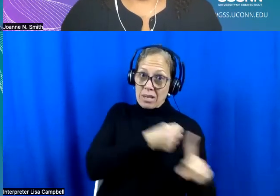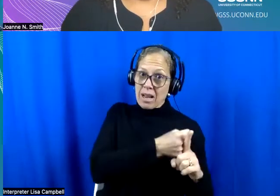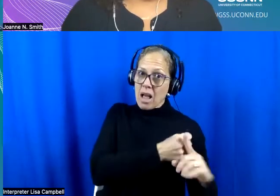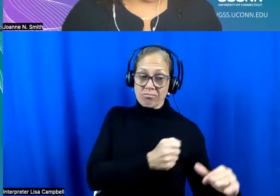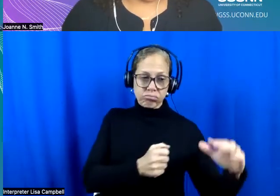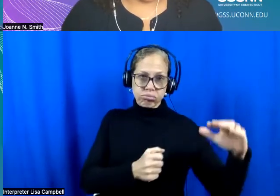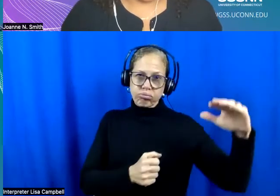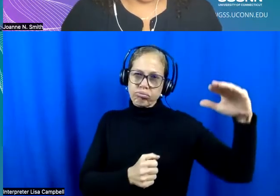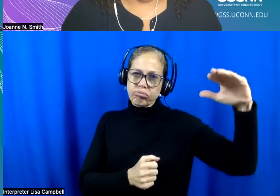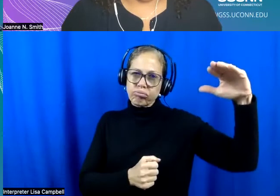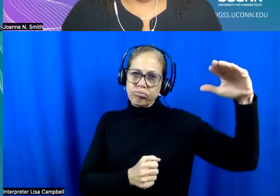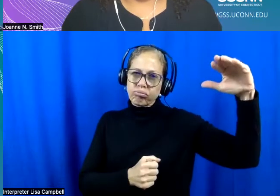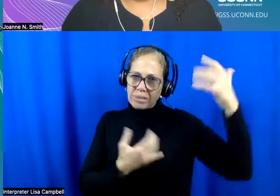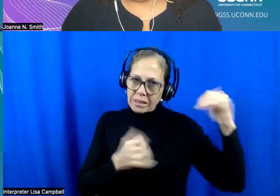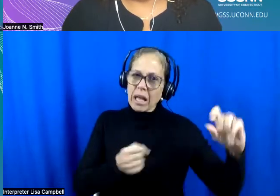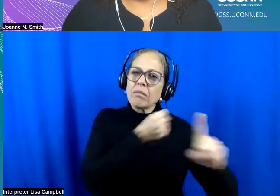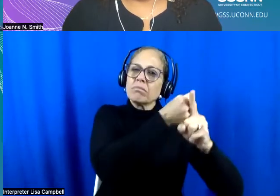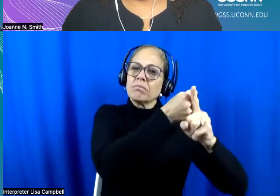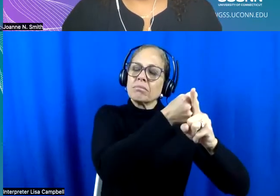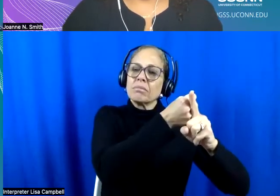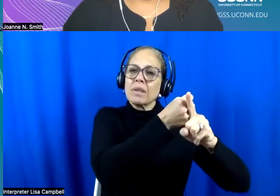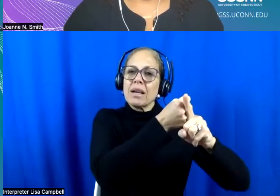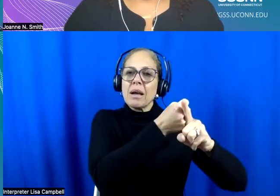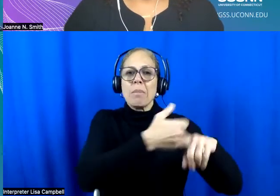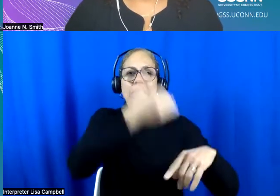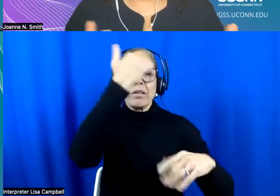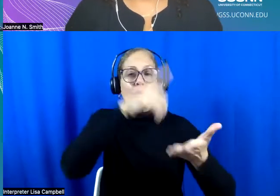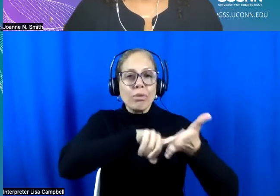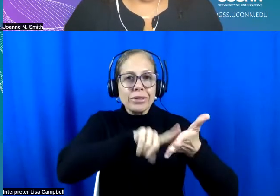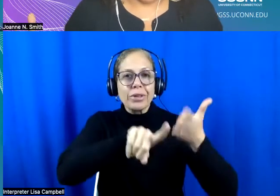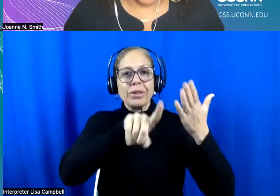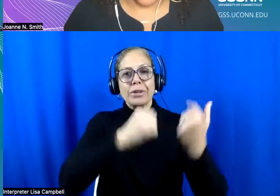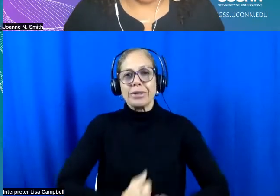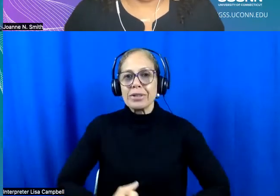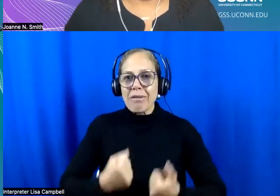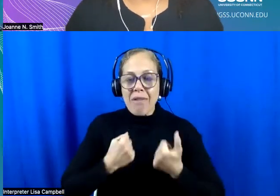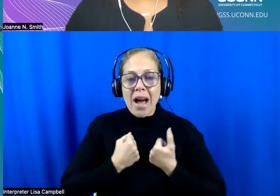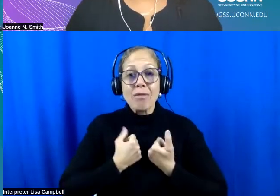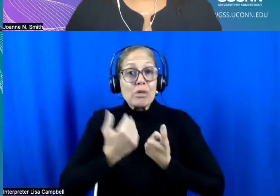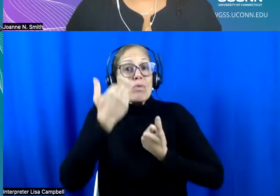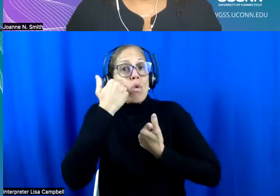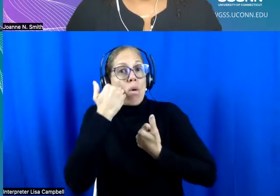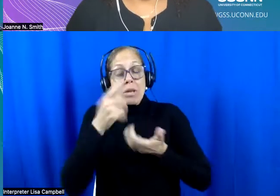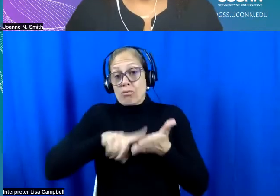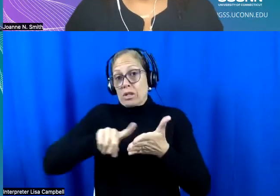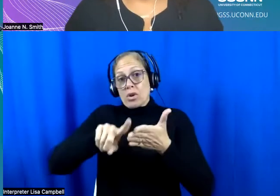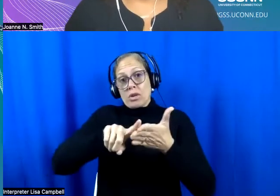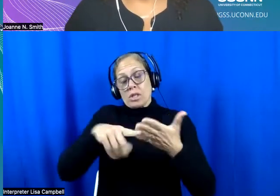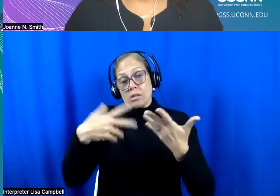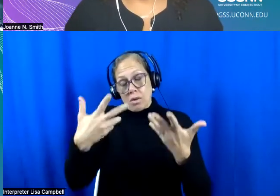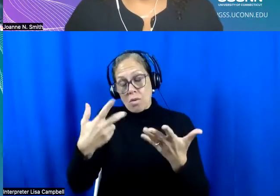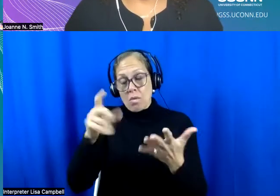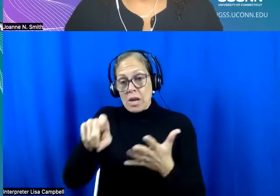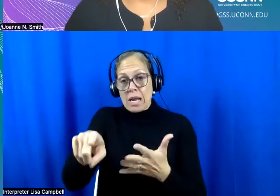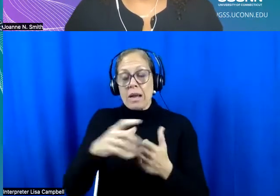and knowing that, you know, through research, knowing that, you know, through survivors naming that, because it's all the research we need,